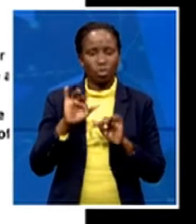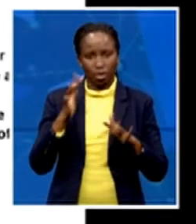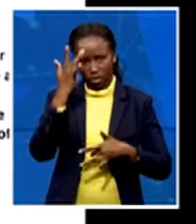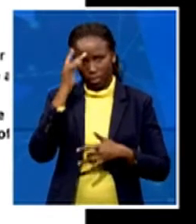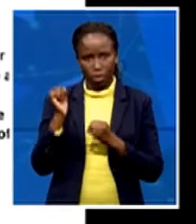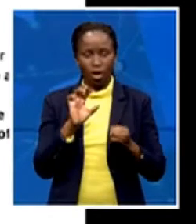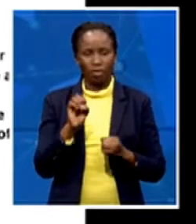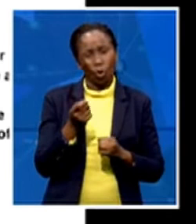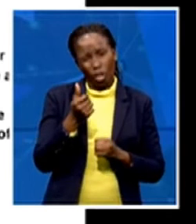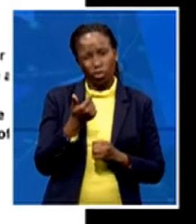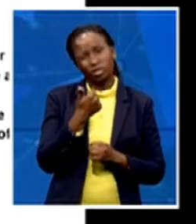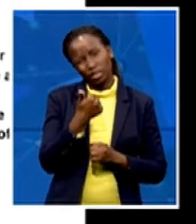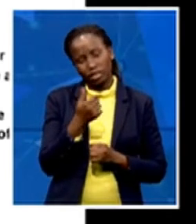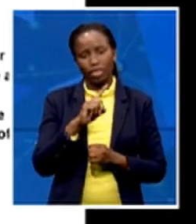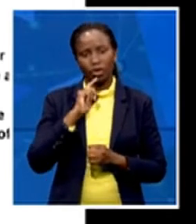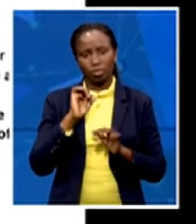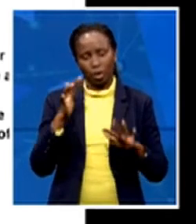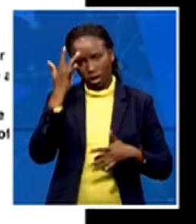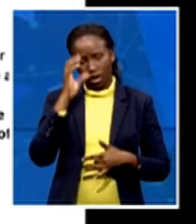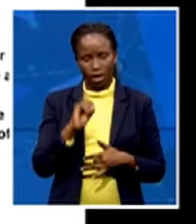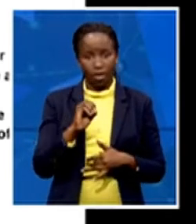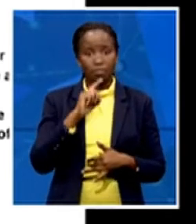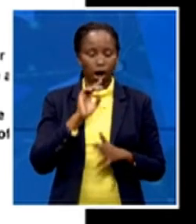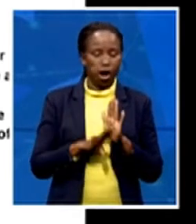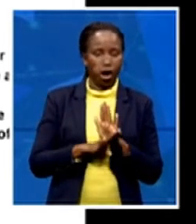by more than 1,400 from last